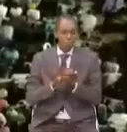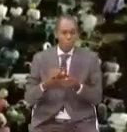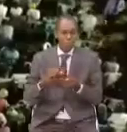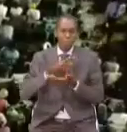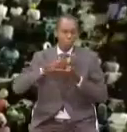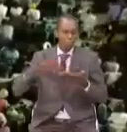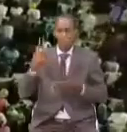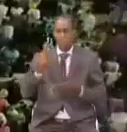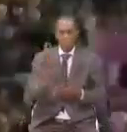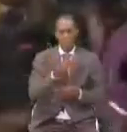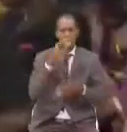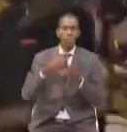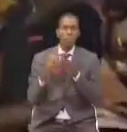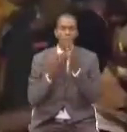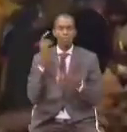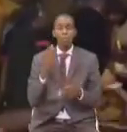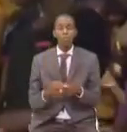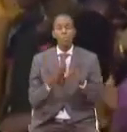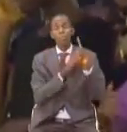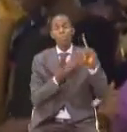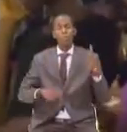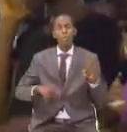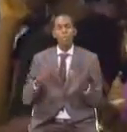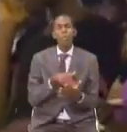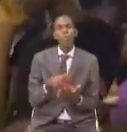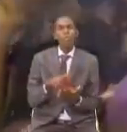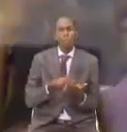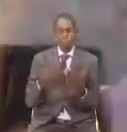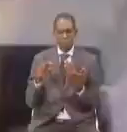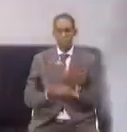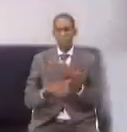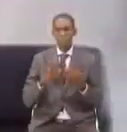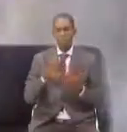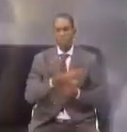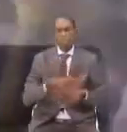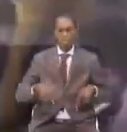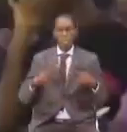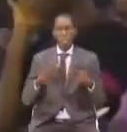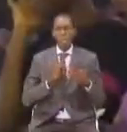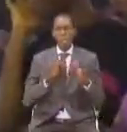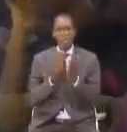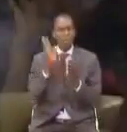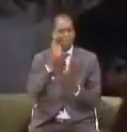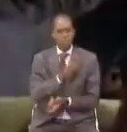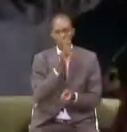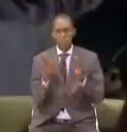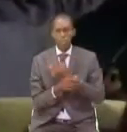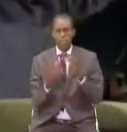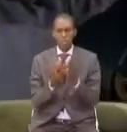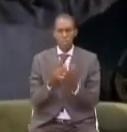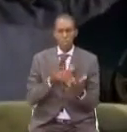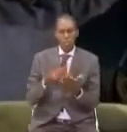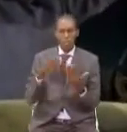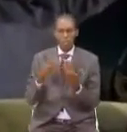in Jesus' name. And Lord, the weakness of their life, pray you turn that weakness to strength, and they will